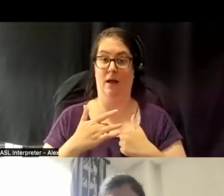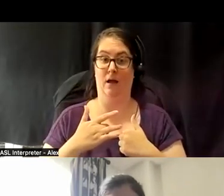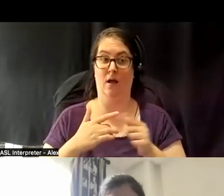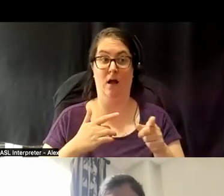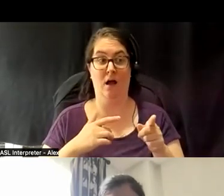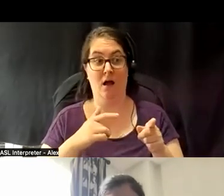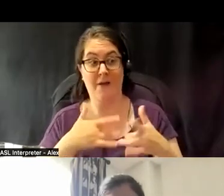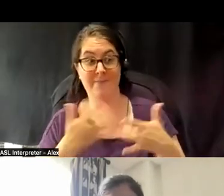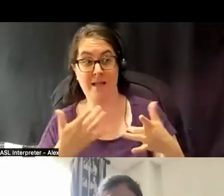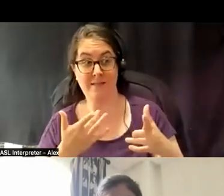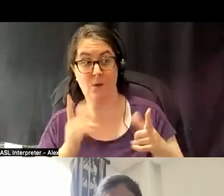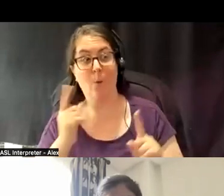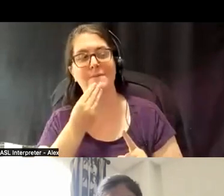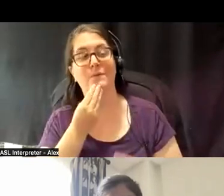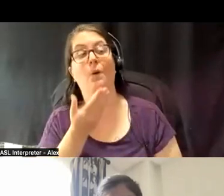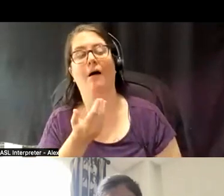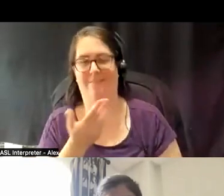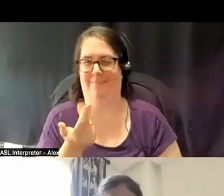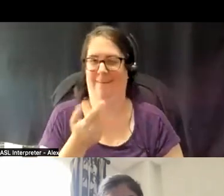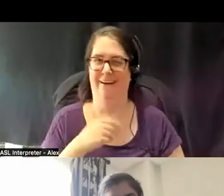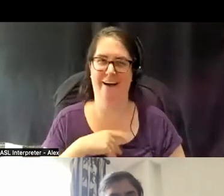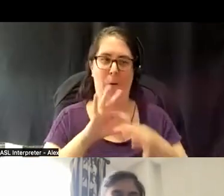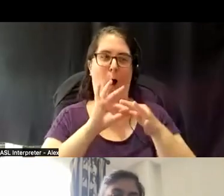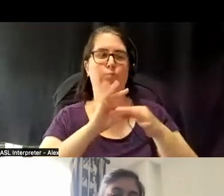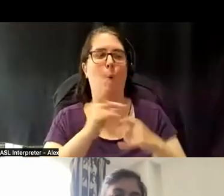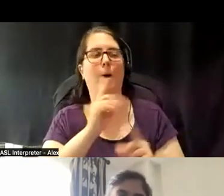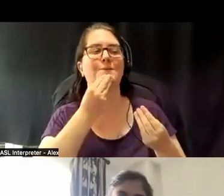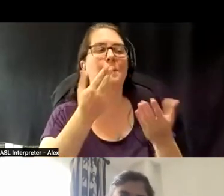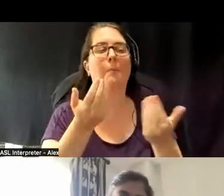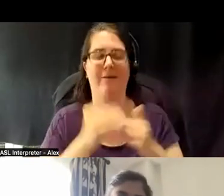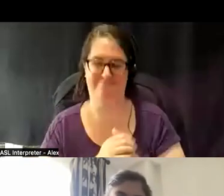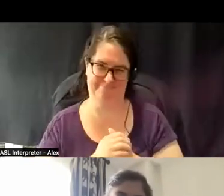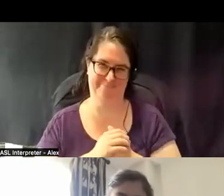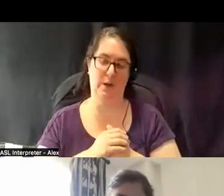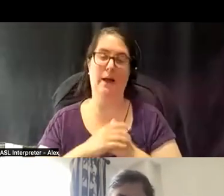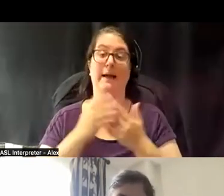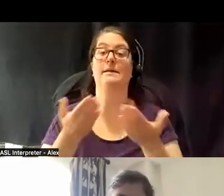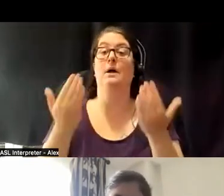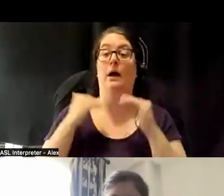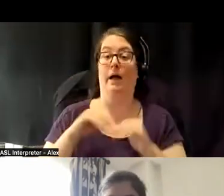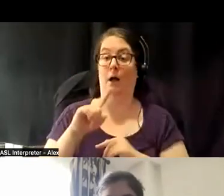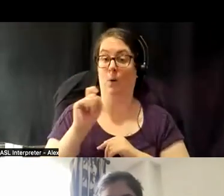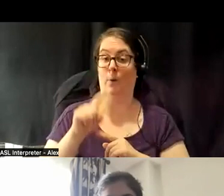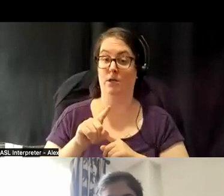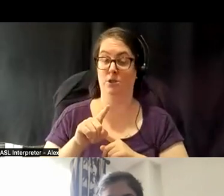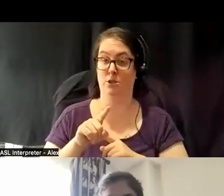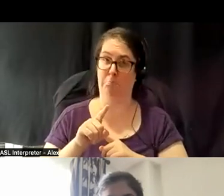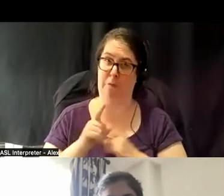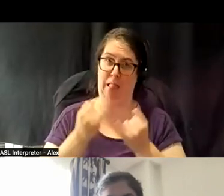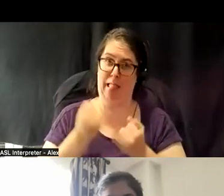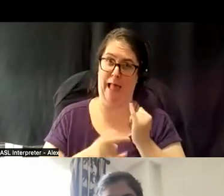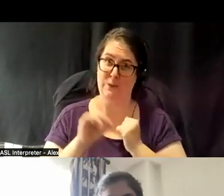So I feel that, right? Like, food really is that main connector. Before I jump to the next question, and unfortunately the only other